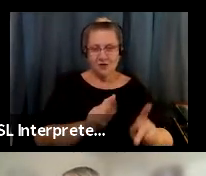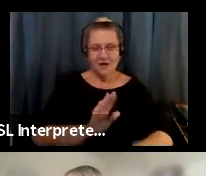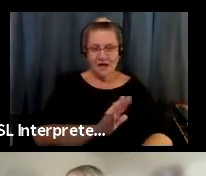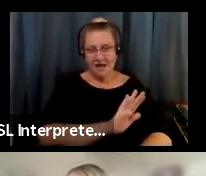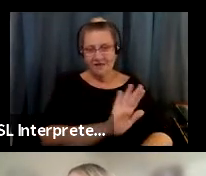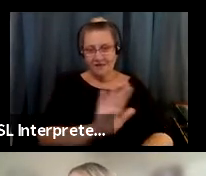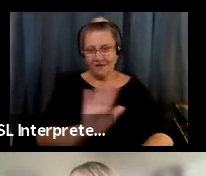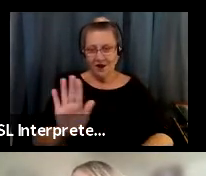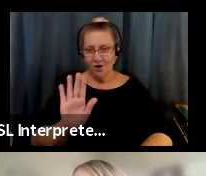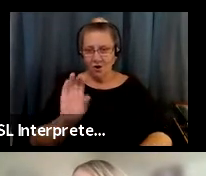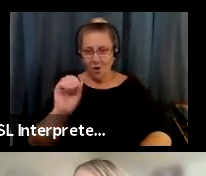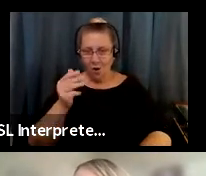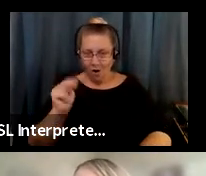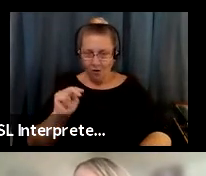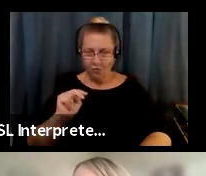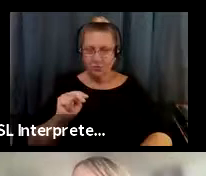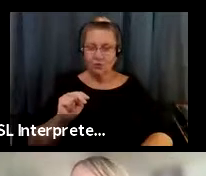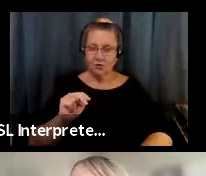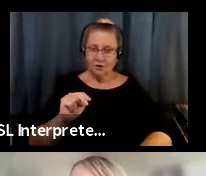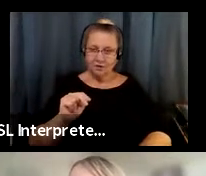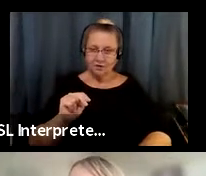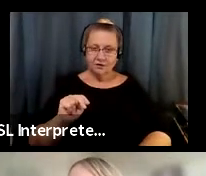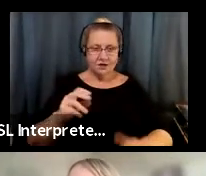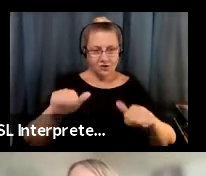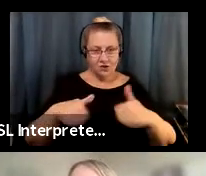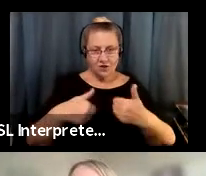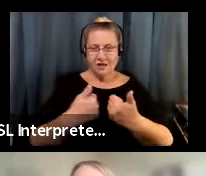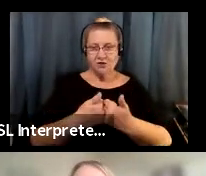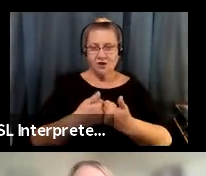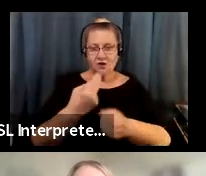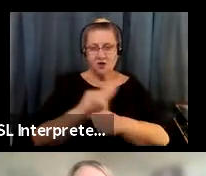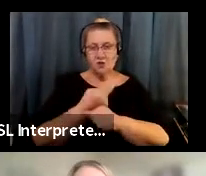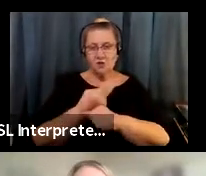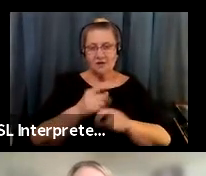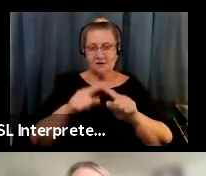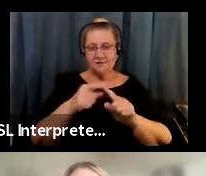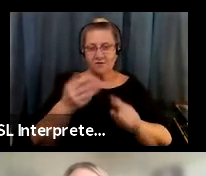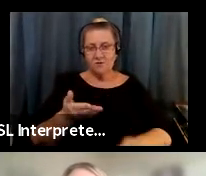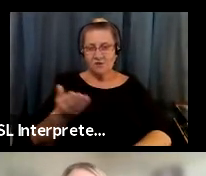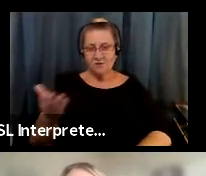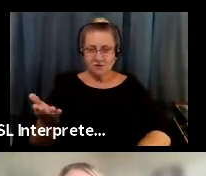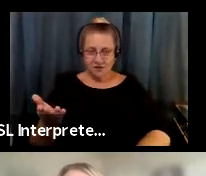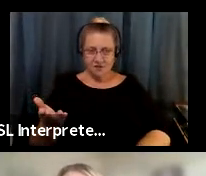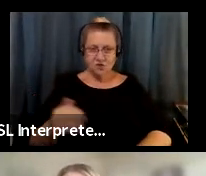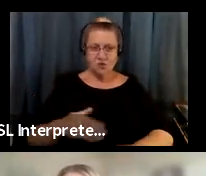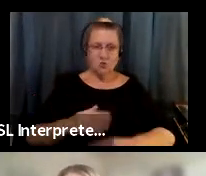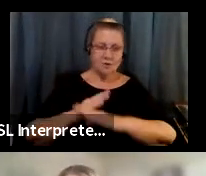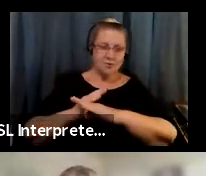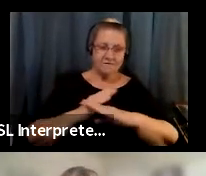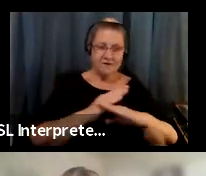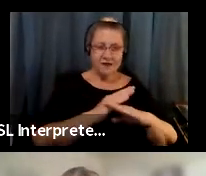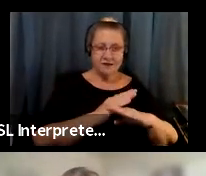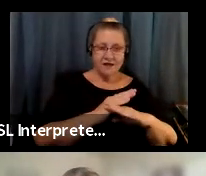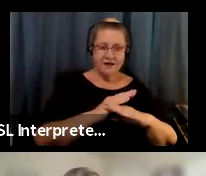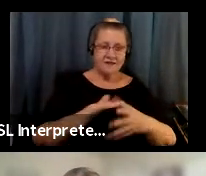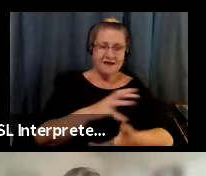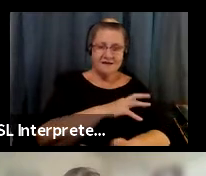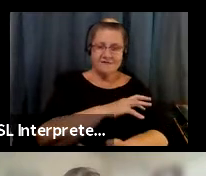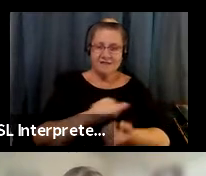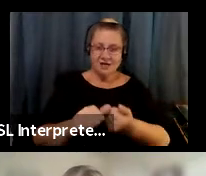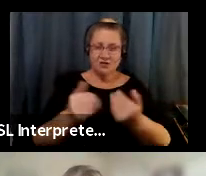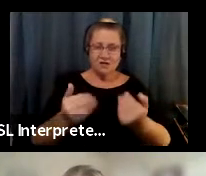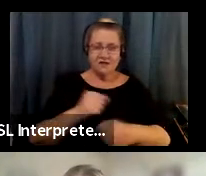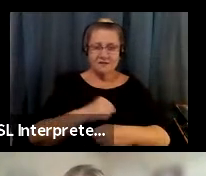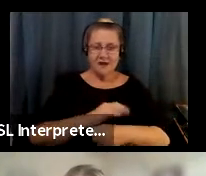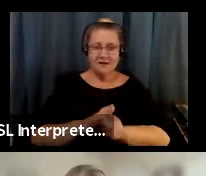obviously effectively use limited resources to stem the devastation of this pandemic.